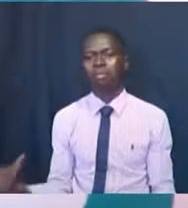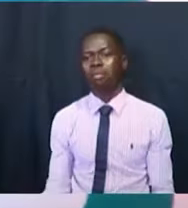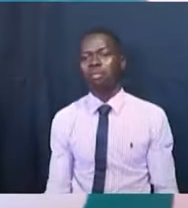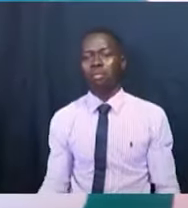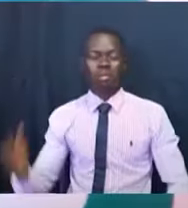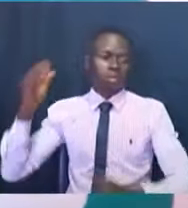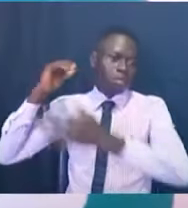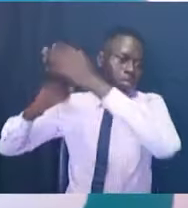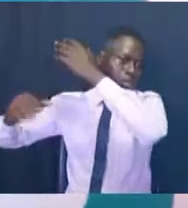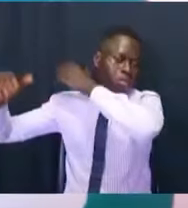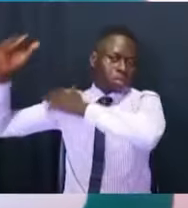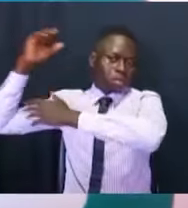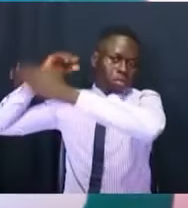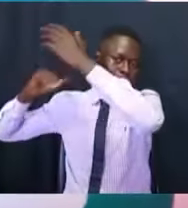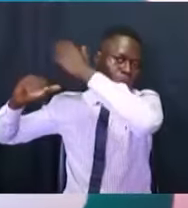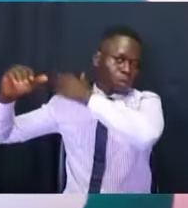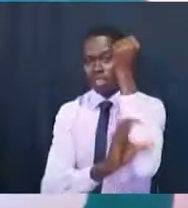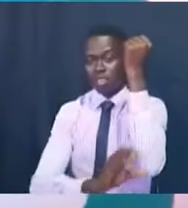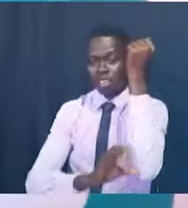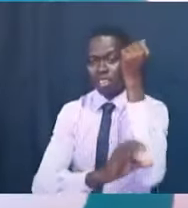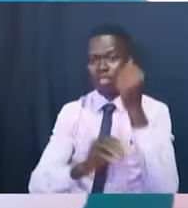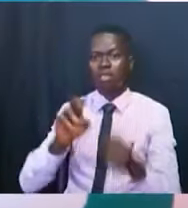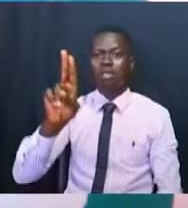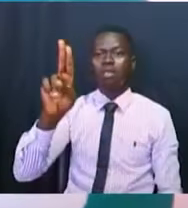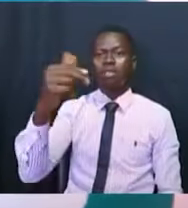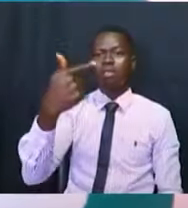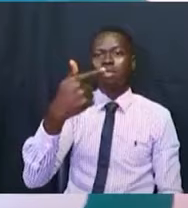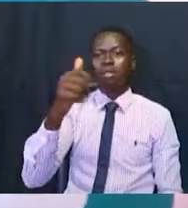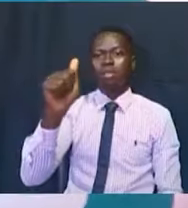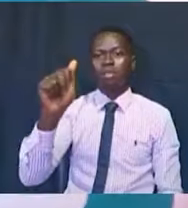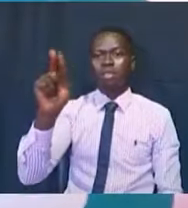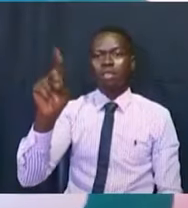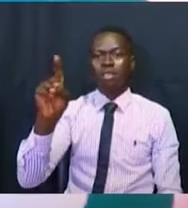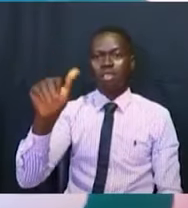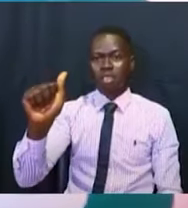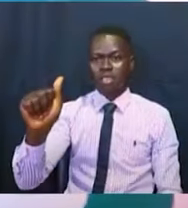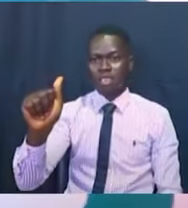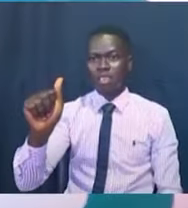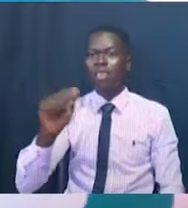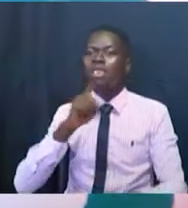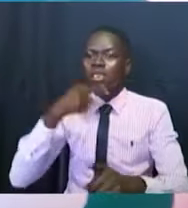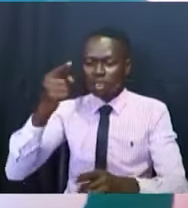ago, a bishop of Uganda said this about these people.